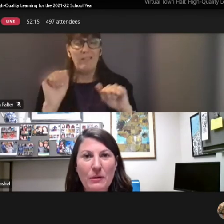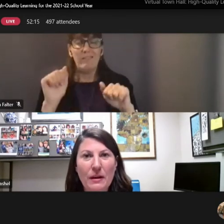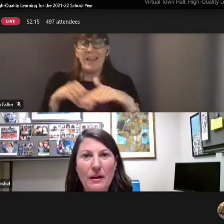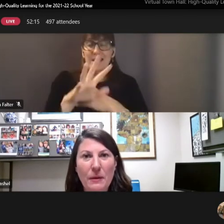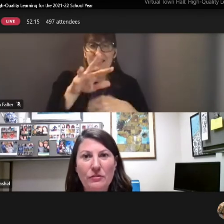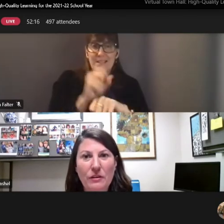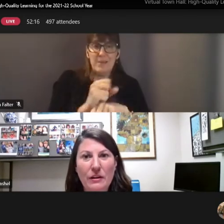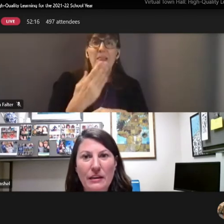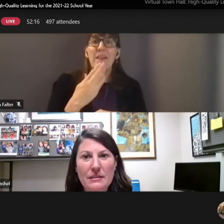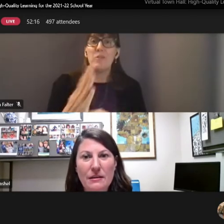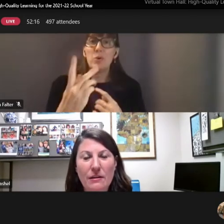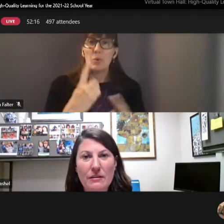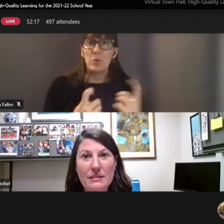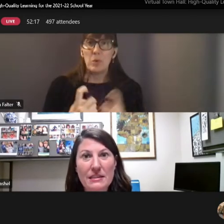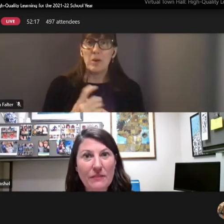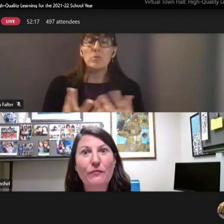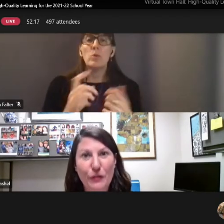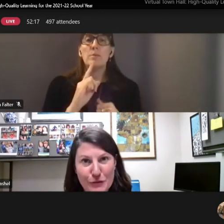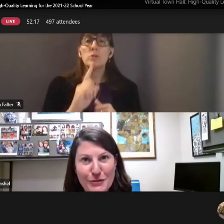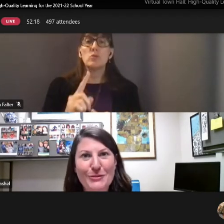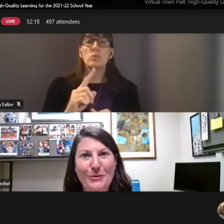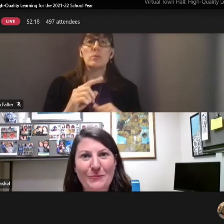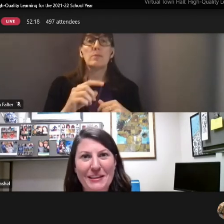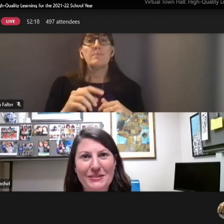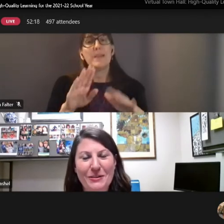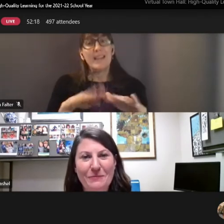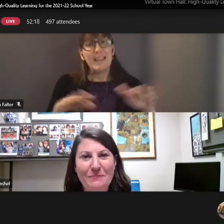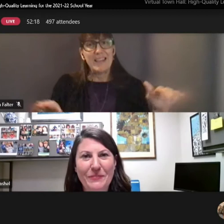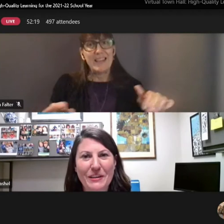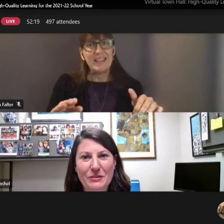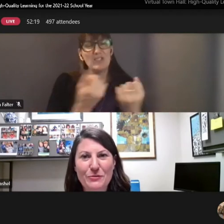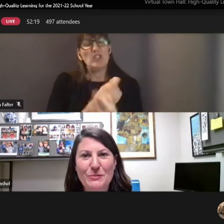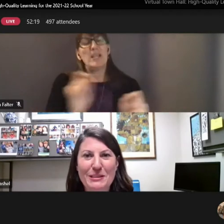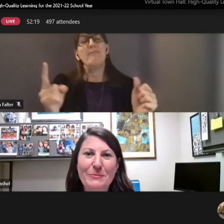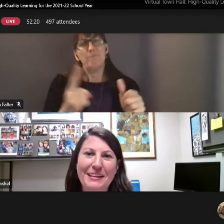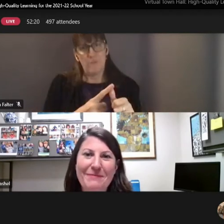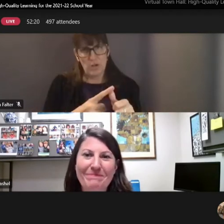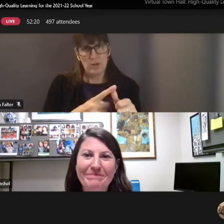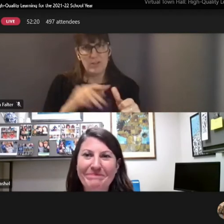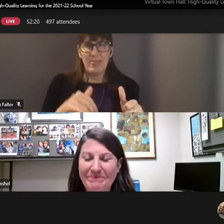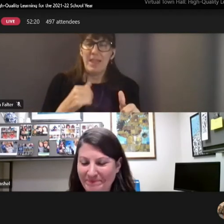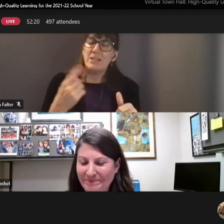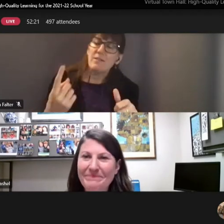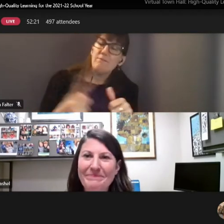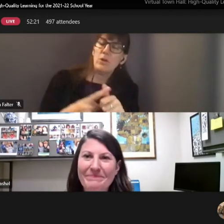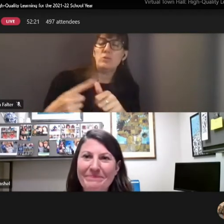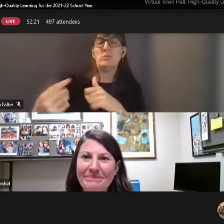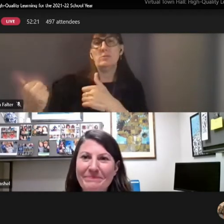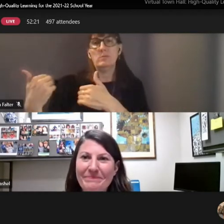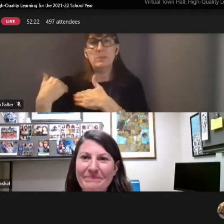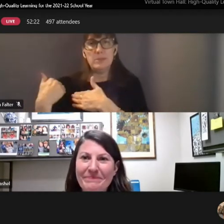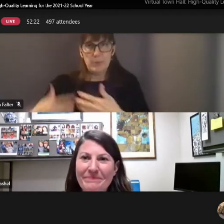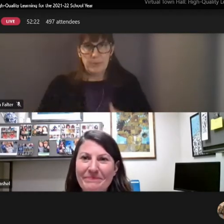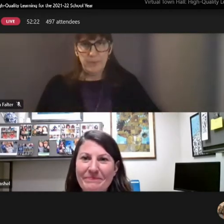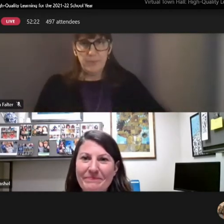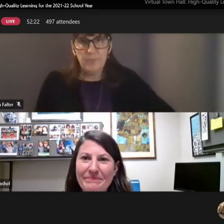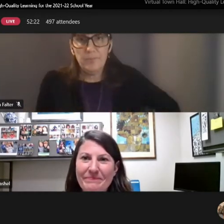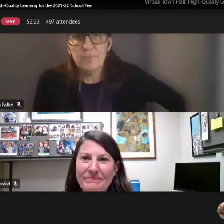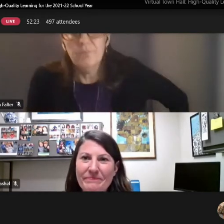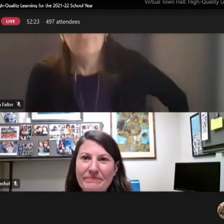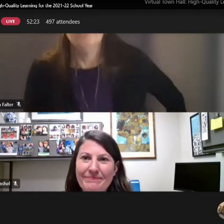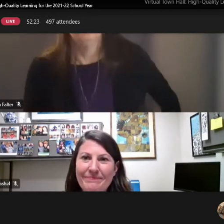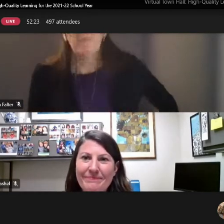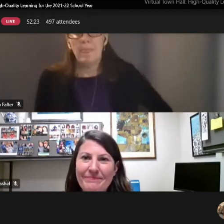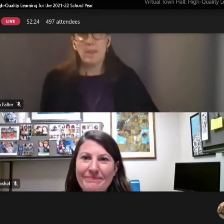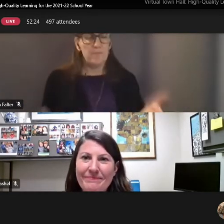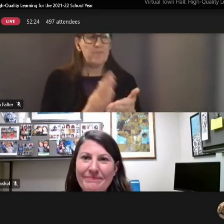wanna make sure our kids are safe first. So that's our first responsibility. All right, thank you. Here's